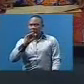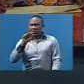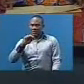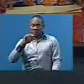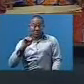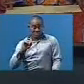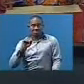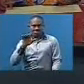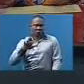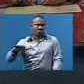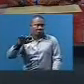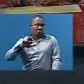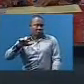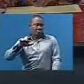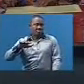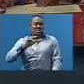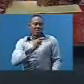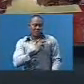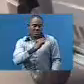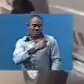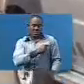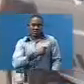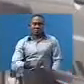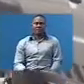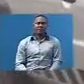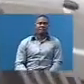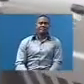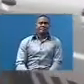ring road central to the police headquarters.